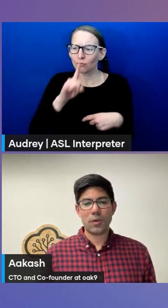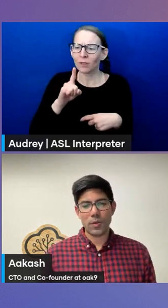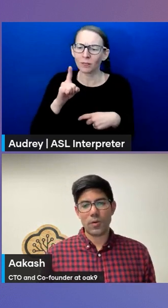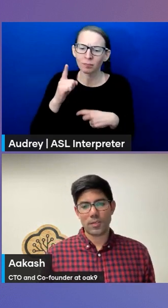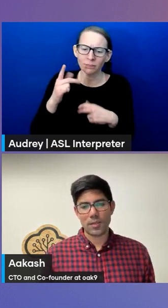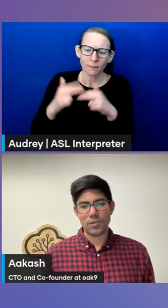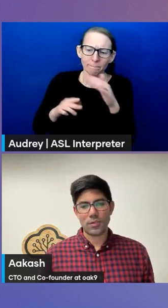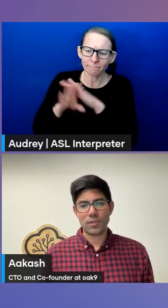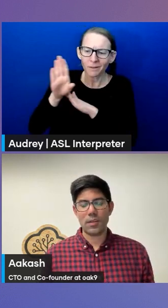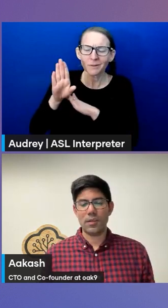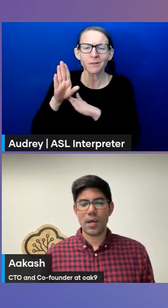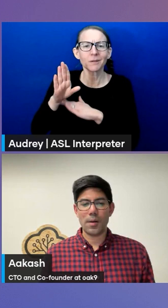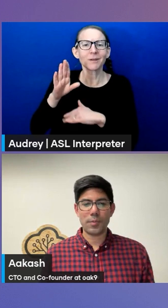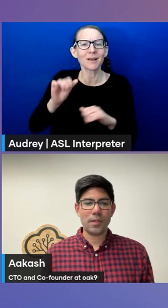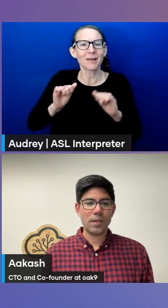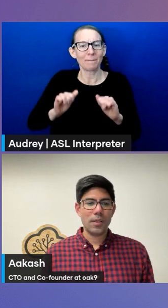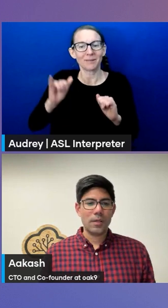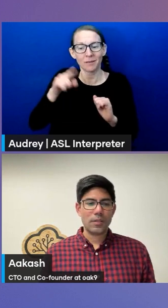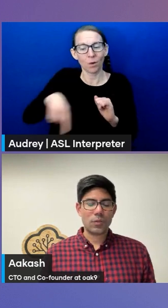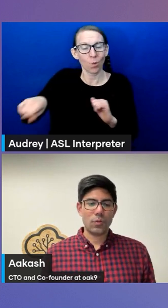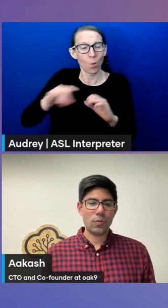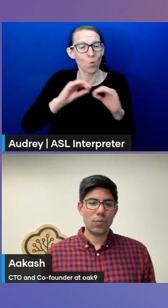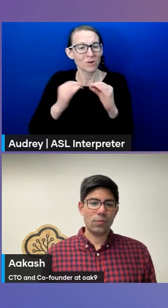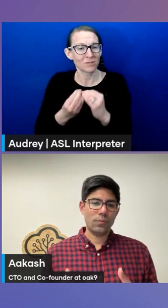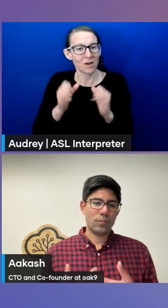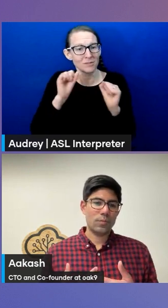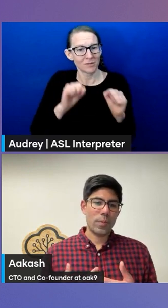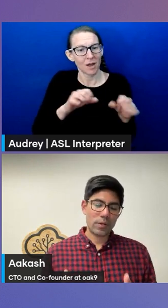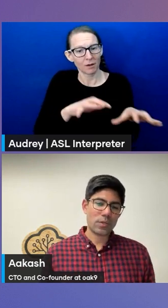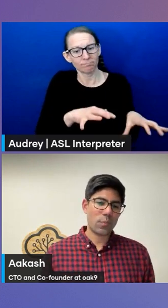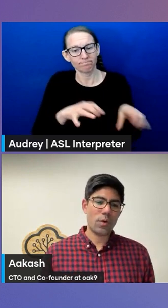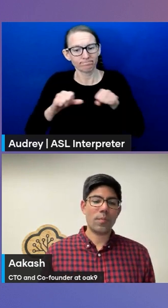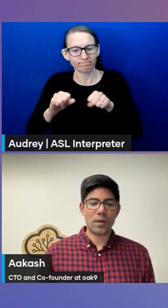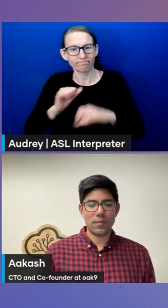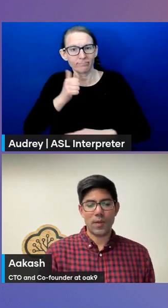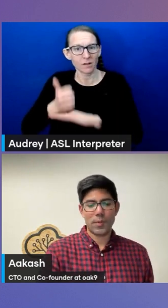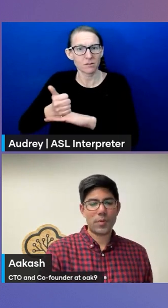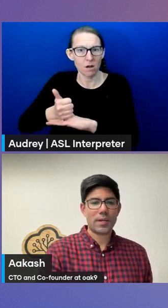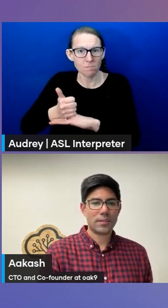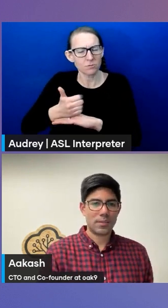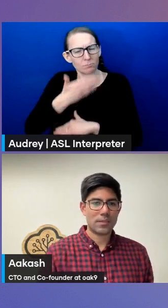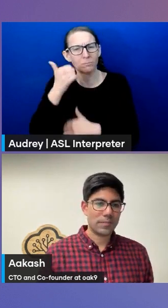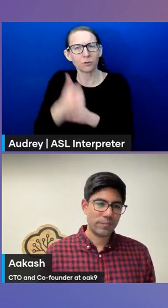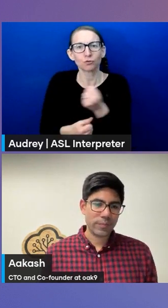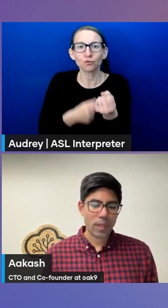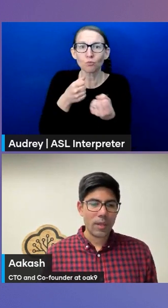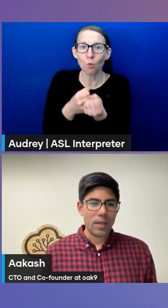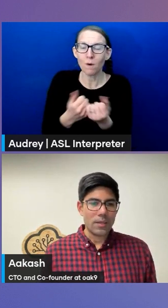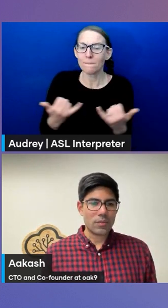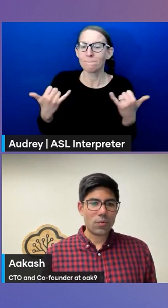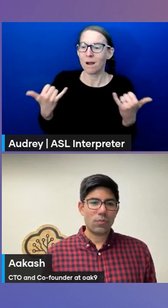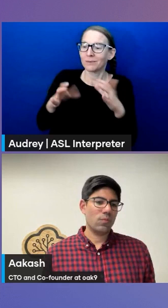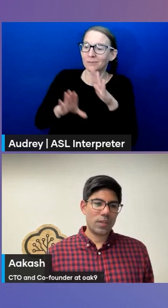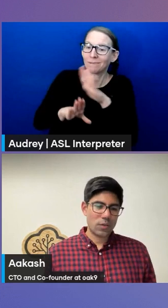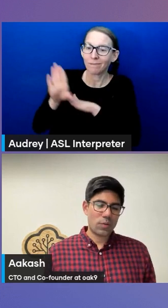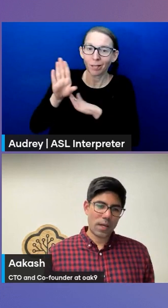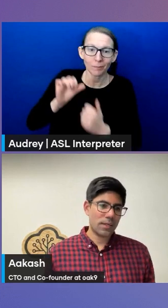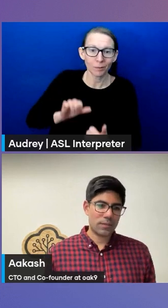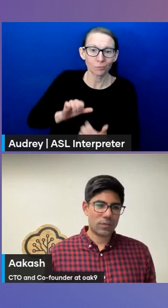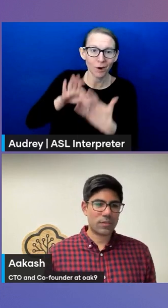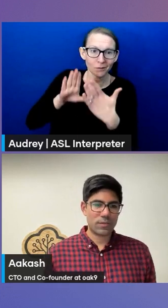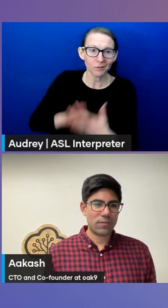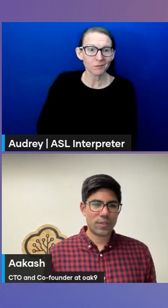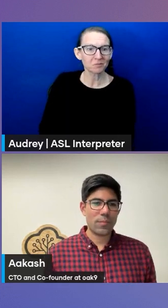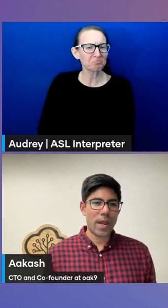that security organizations can adopt to better support modern development practices. So what is